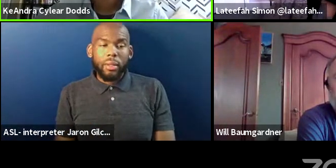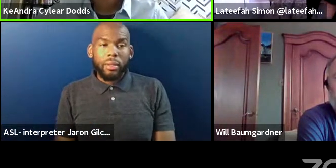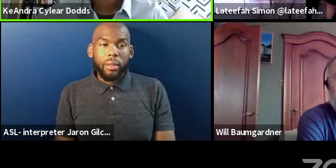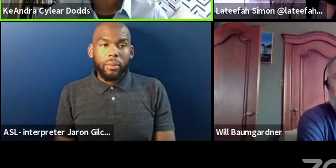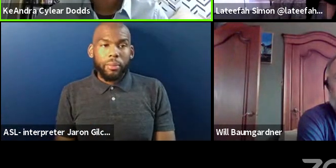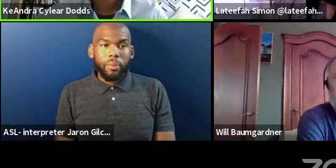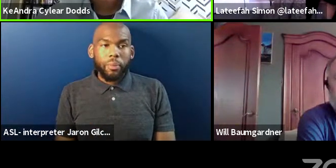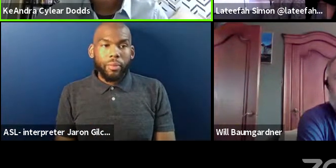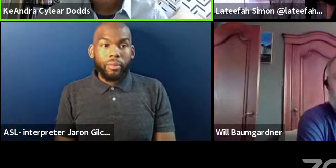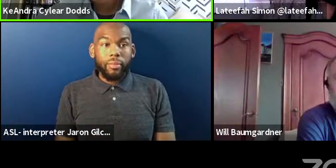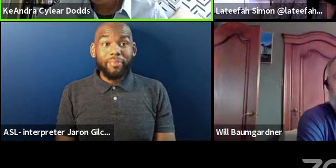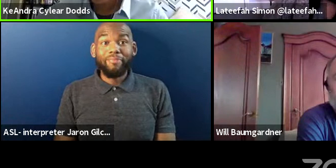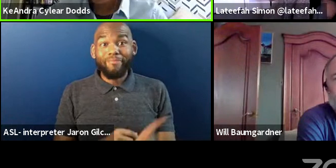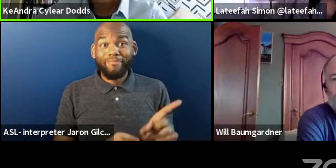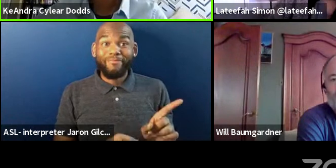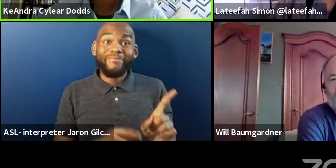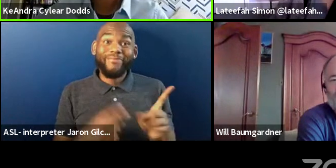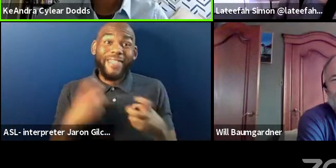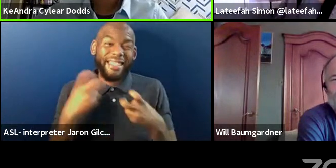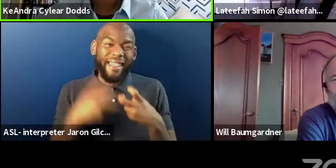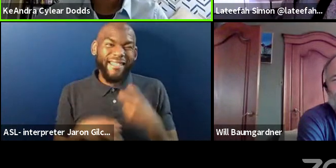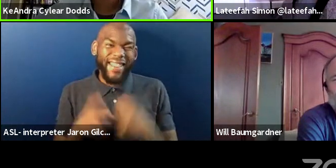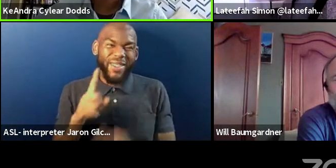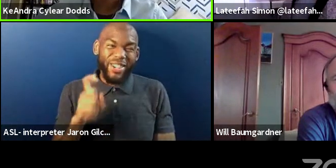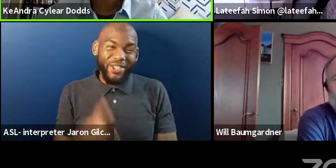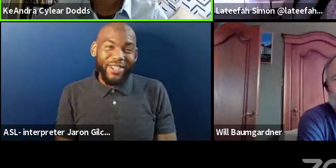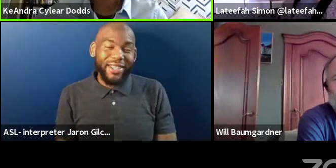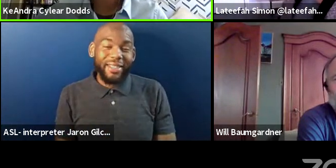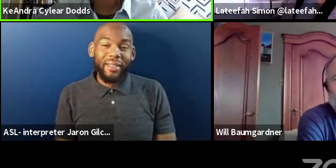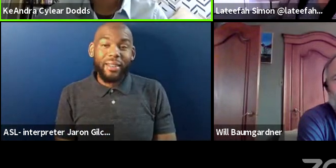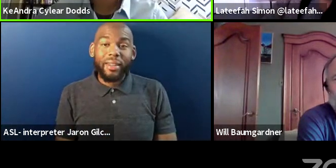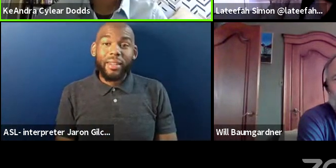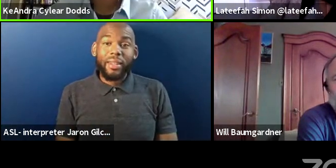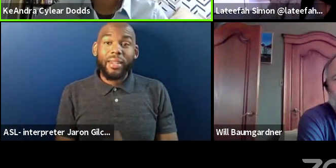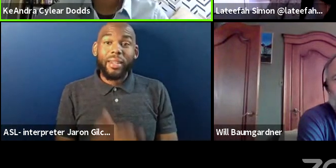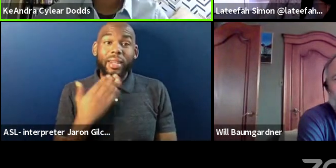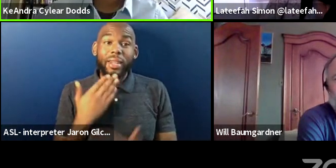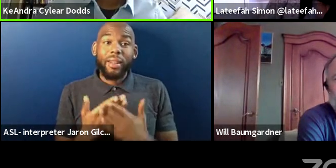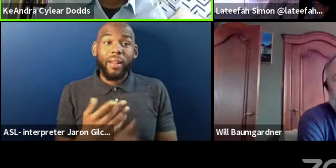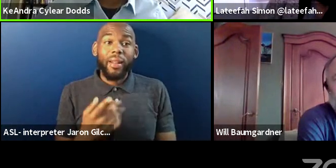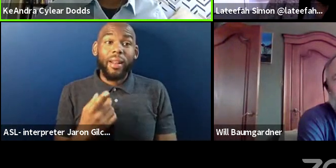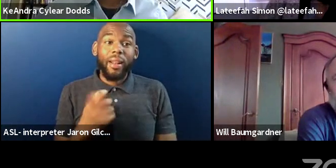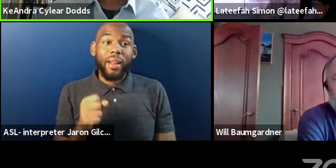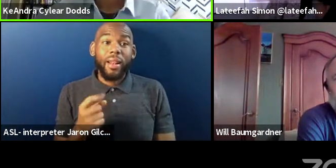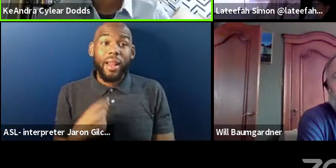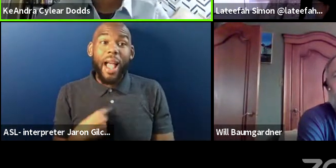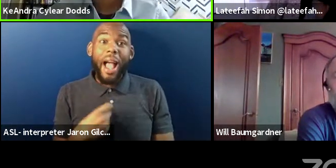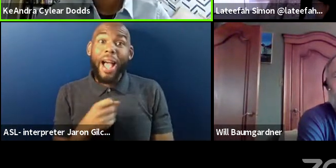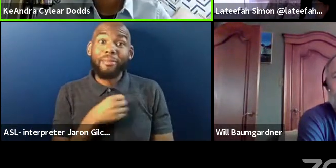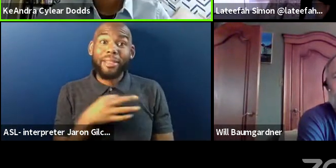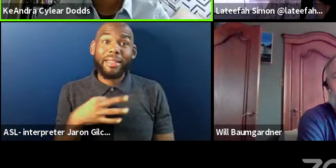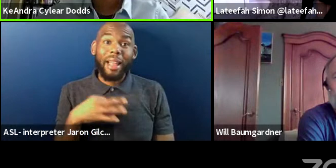Yeah, tough question. And it's funny that you mentioned the staff, because right now I am a staff of one, but I'm hiring